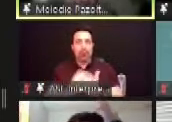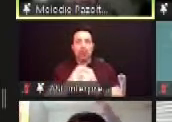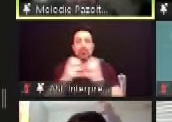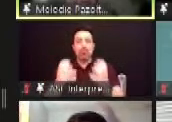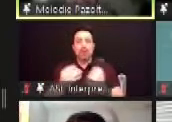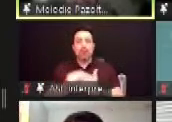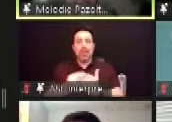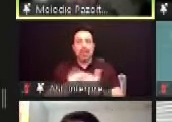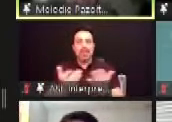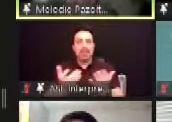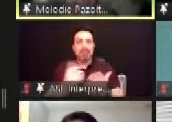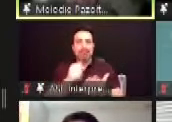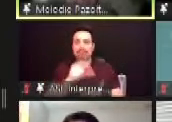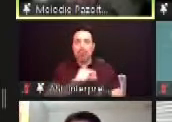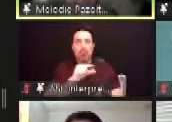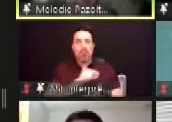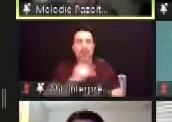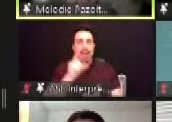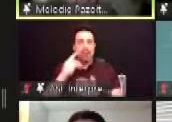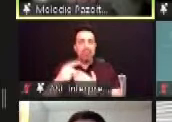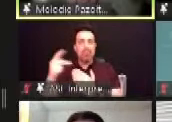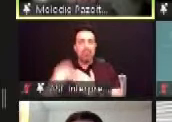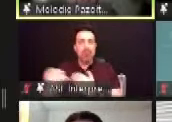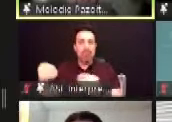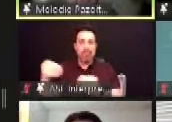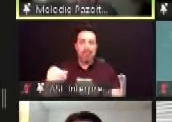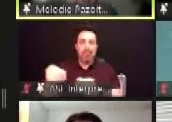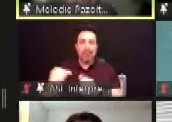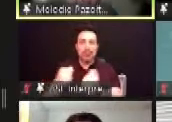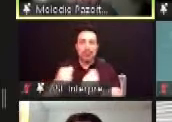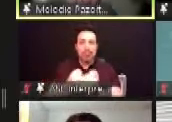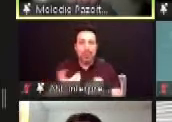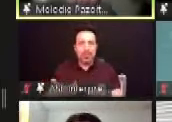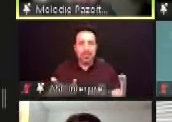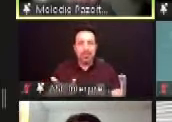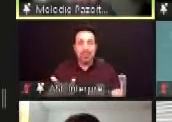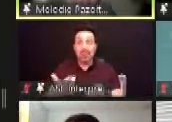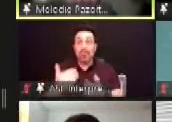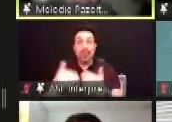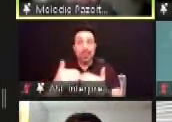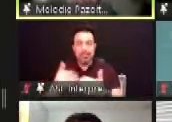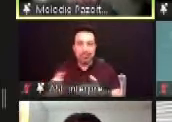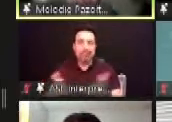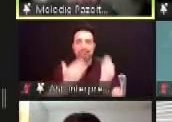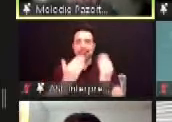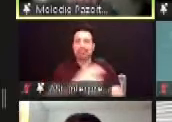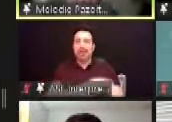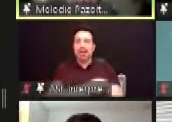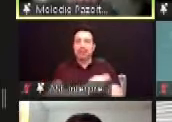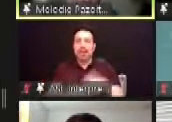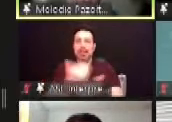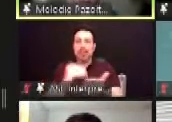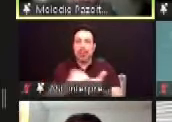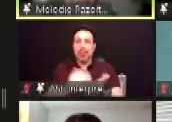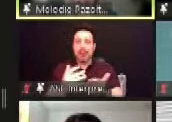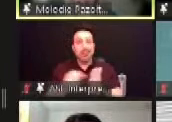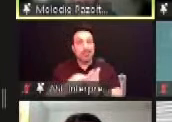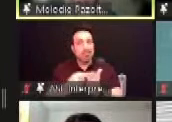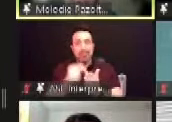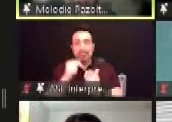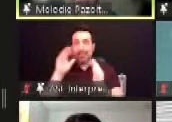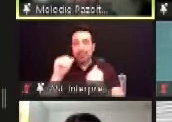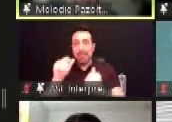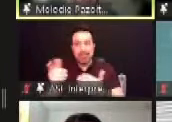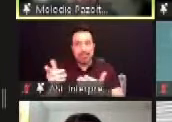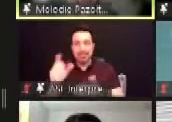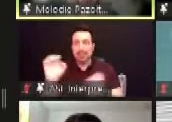money and no longer qualified for the program. Eventually, she was hospitalized again, and sometimes involuntarily. She